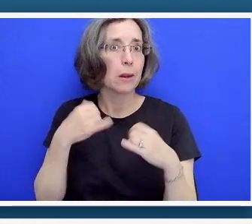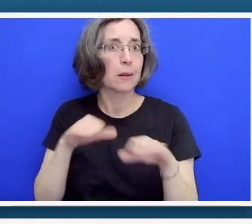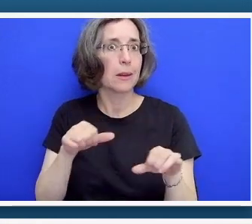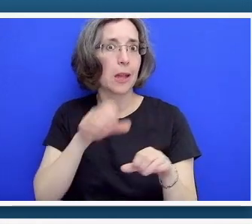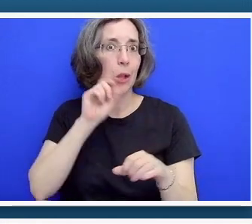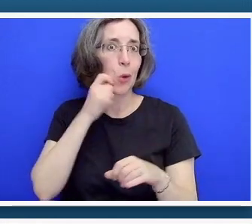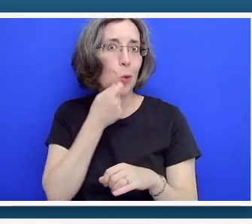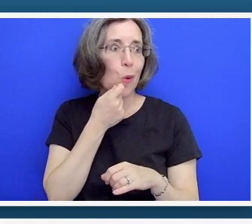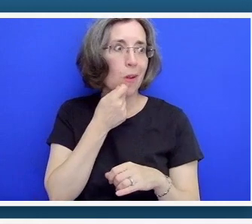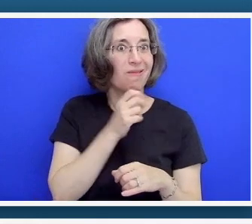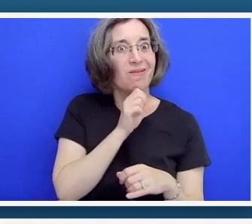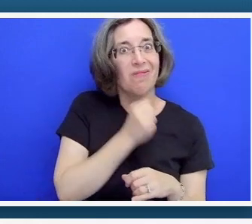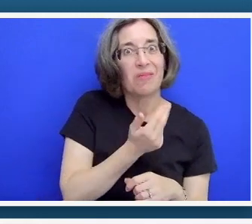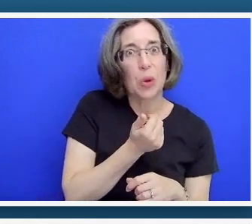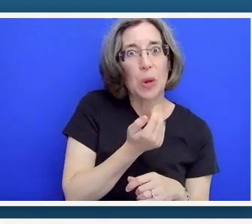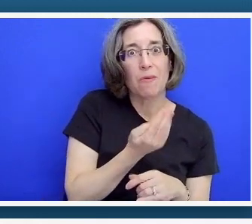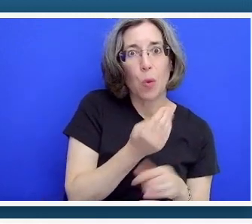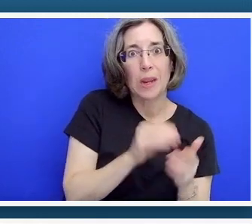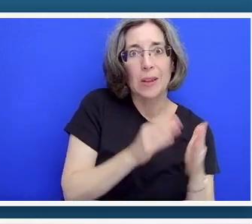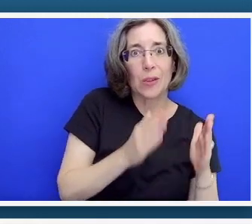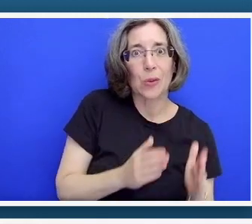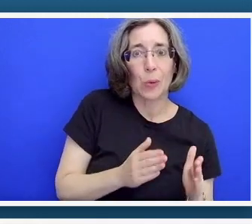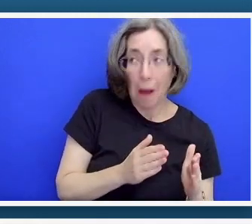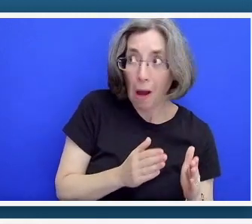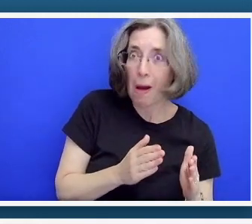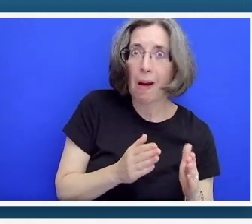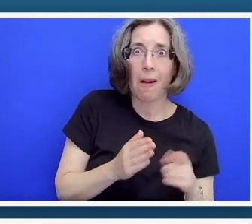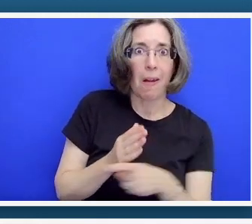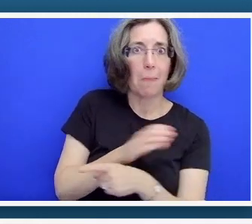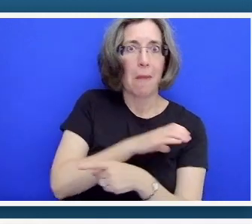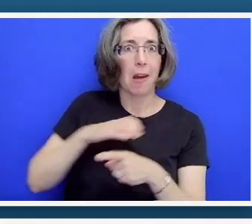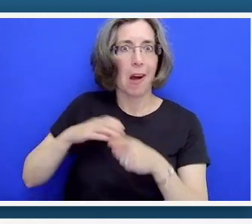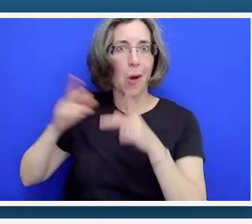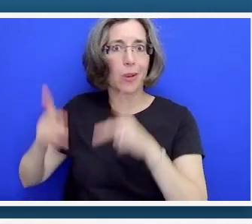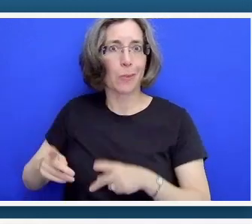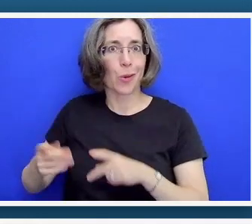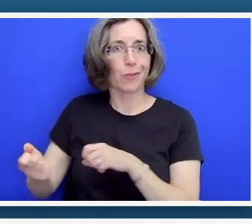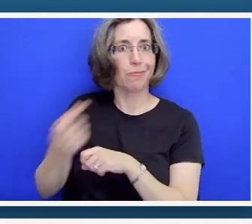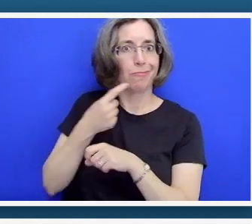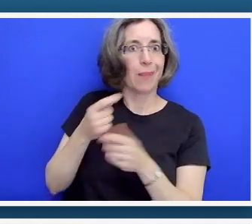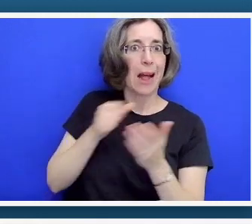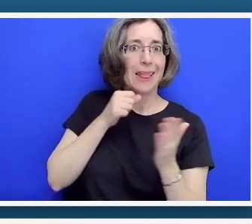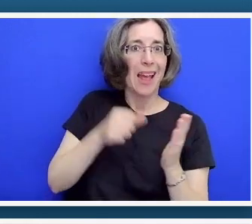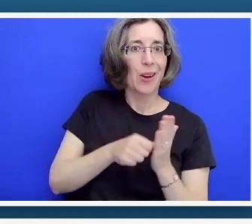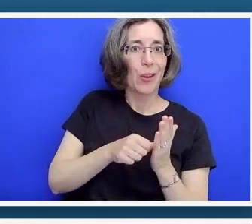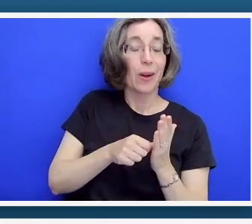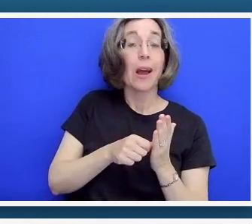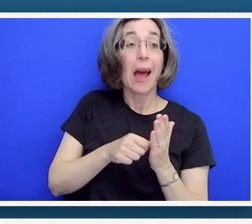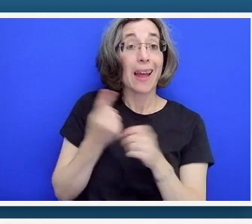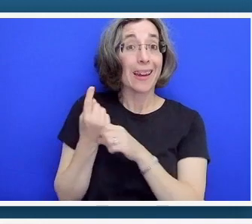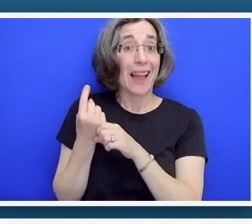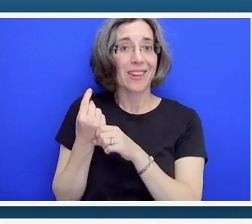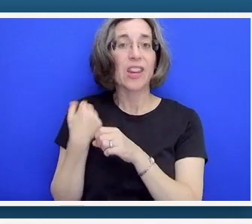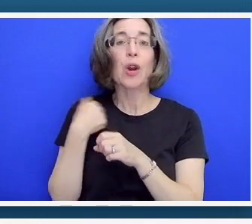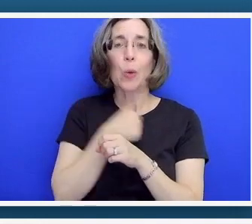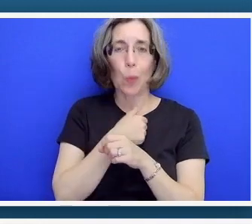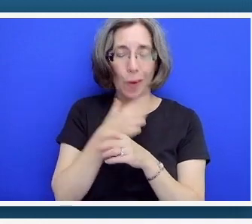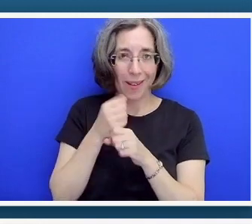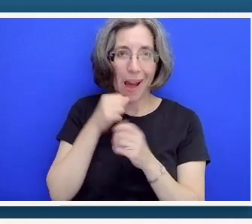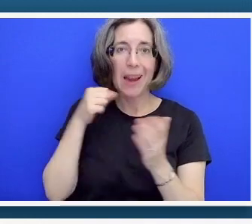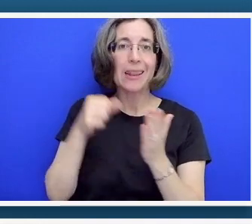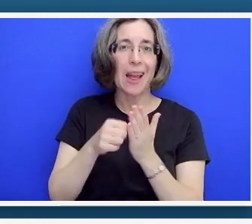mail. And in our case, this past school year, we actually did get a letter from our member of Congress. His name is Connor